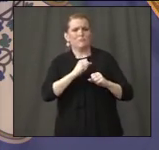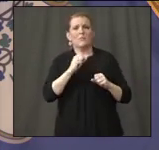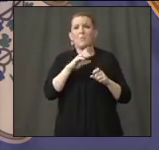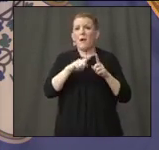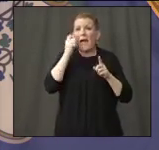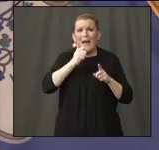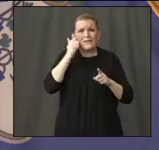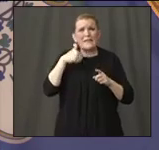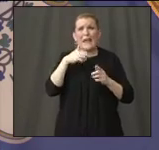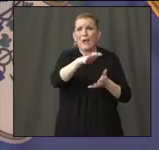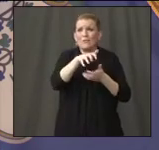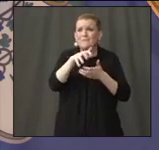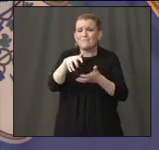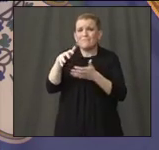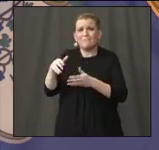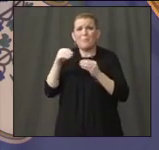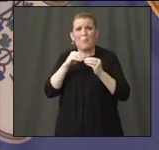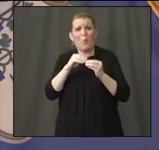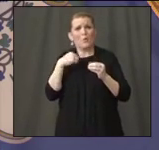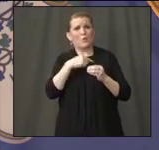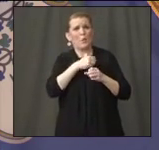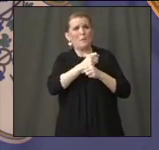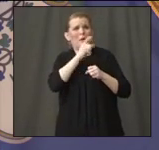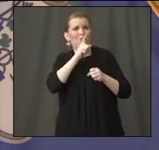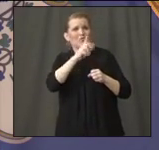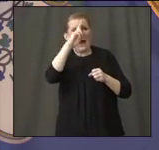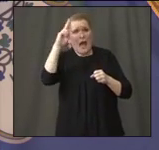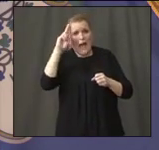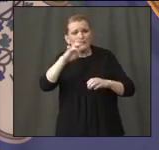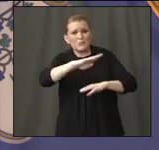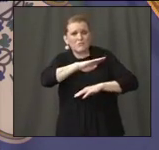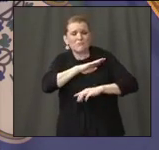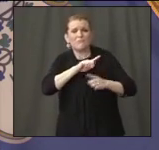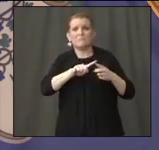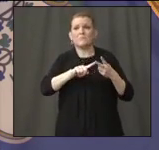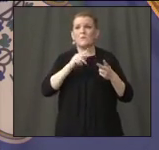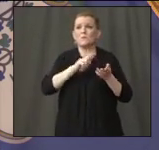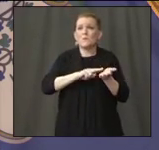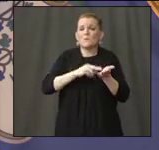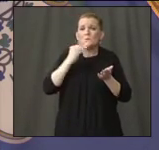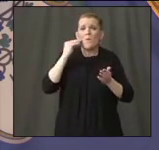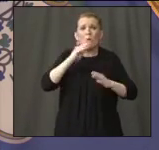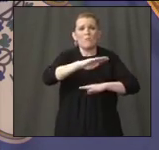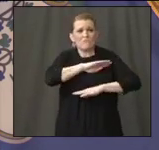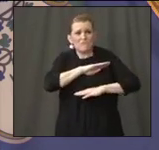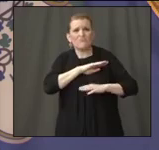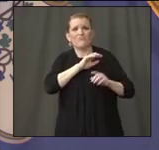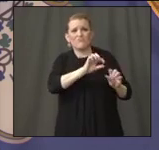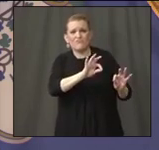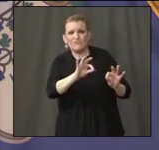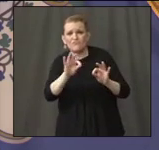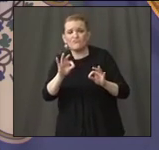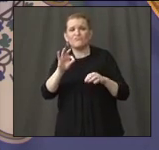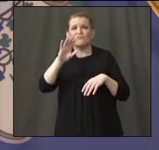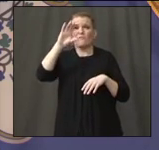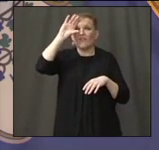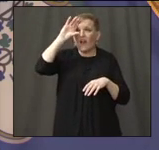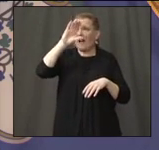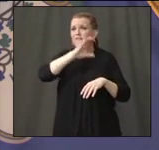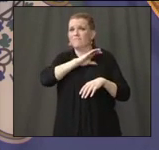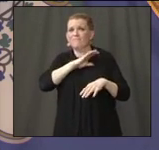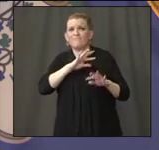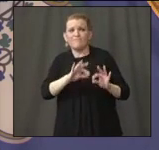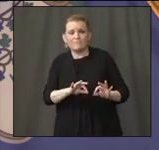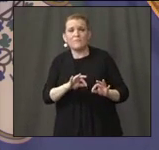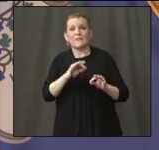need. We're now able to expand the pie to some of our small businesses and grocery over a period of time. I think you should have confidence. This is